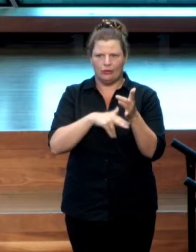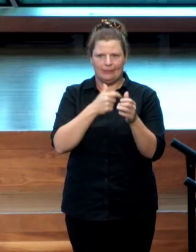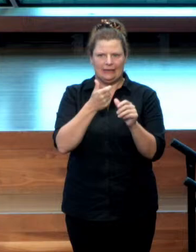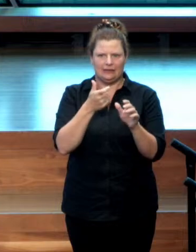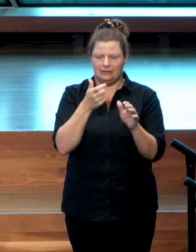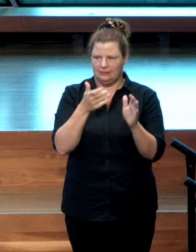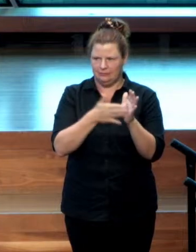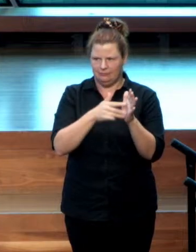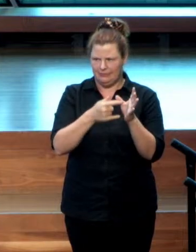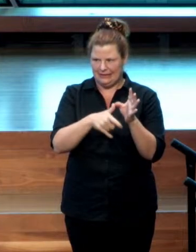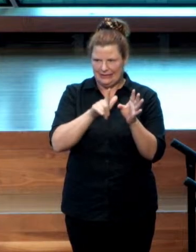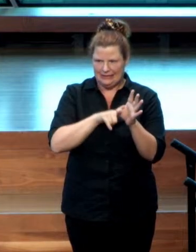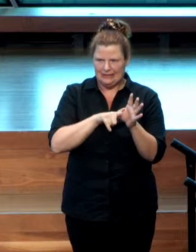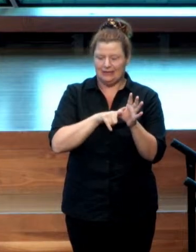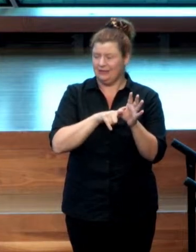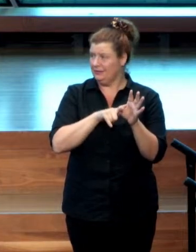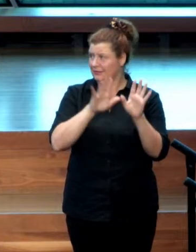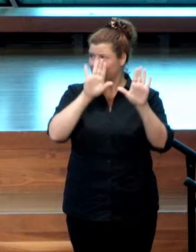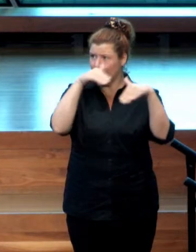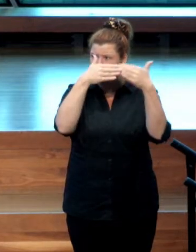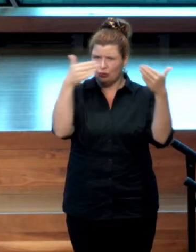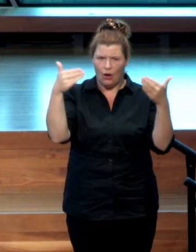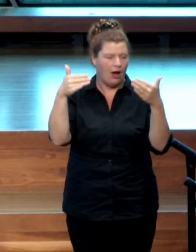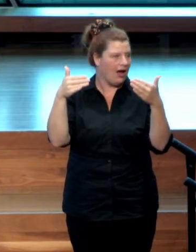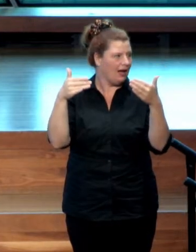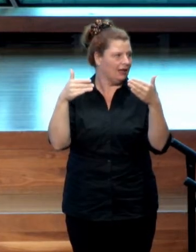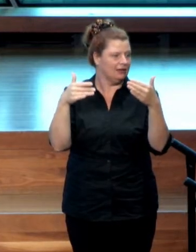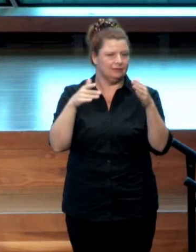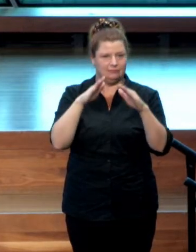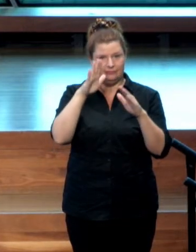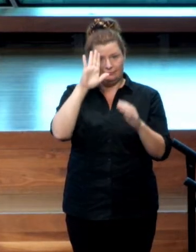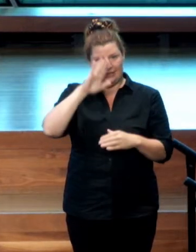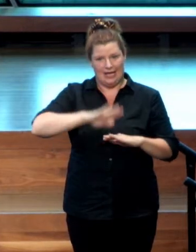Callie Noon and Crystal De Napoli.